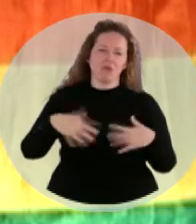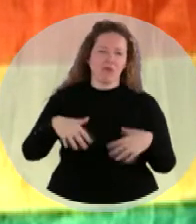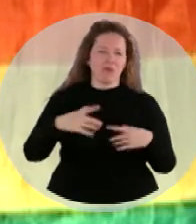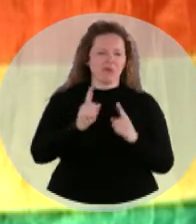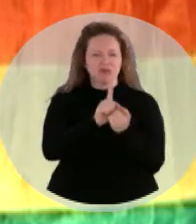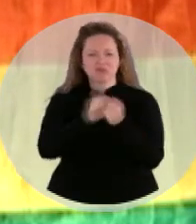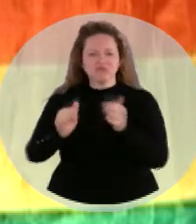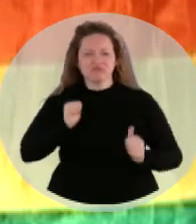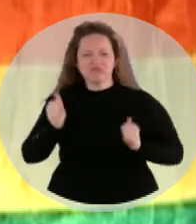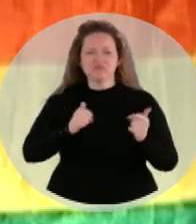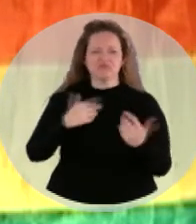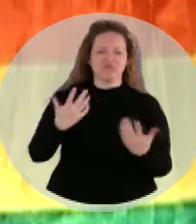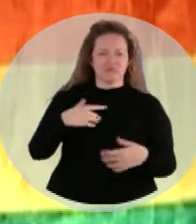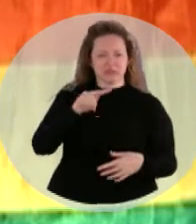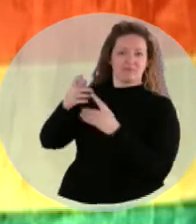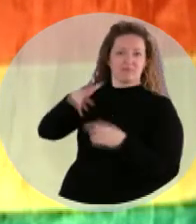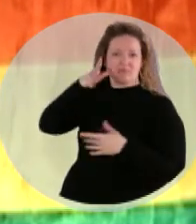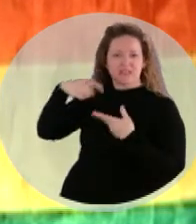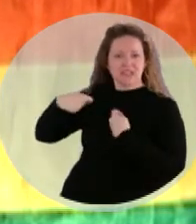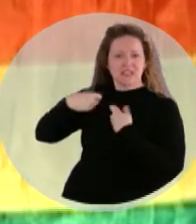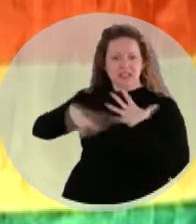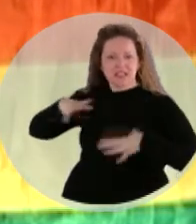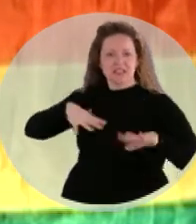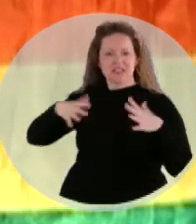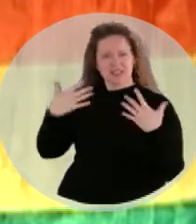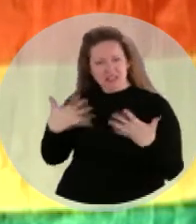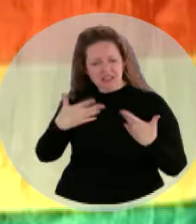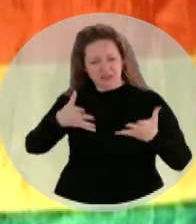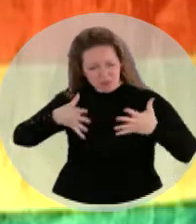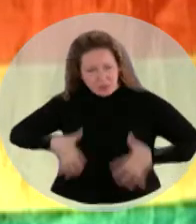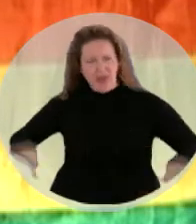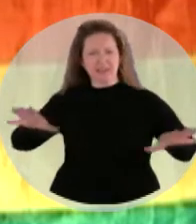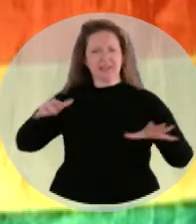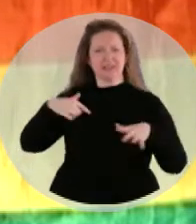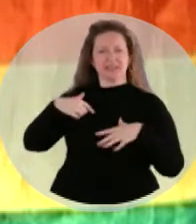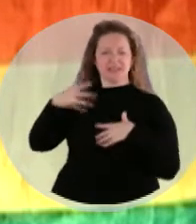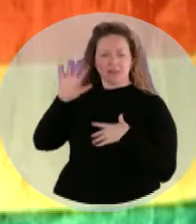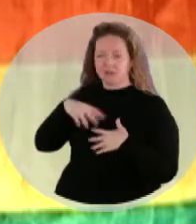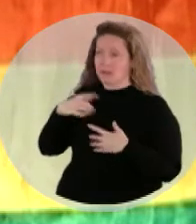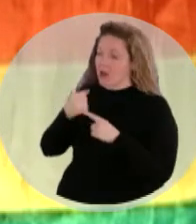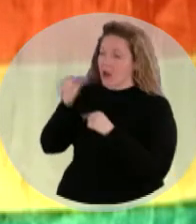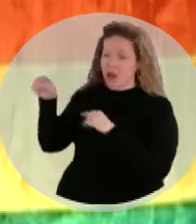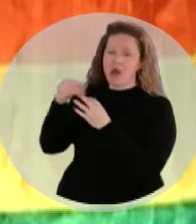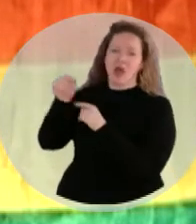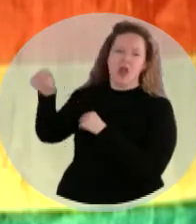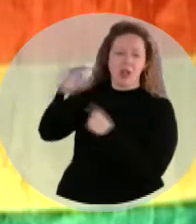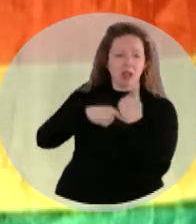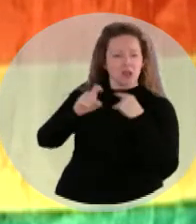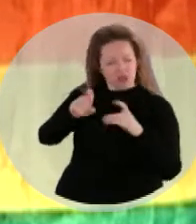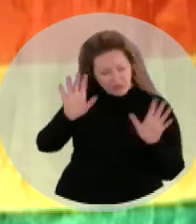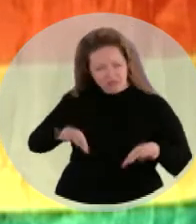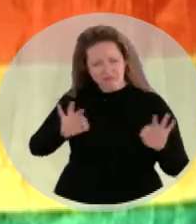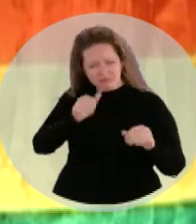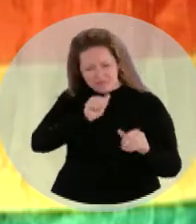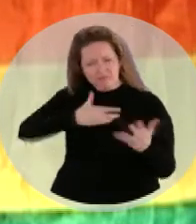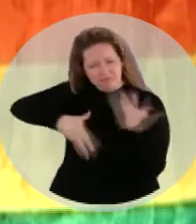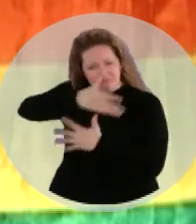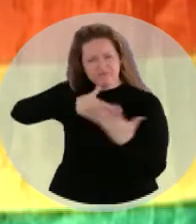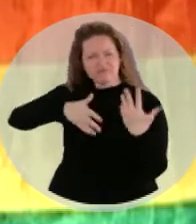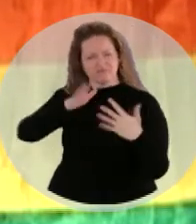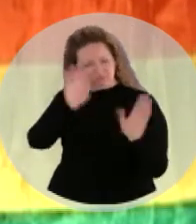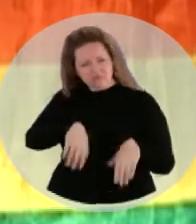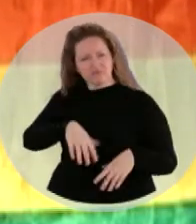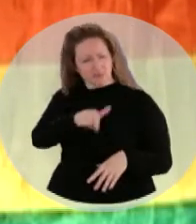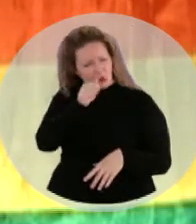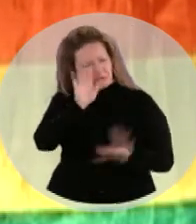for teenage boys was to go out and gay bash. My family, among others, constantly told me,